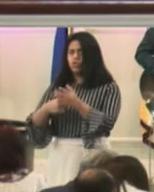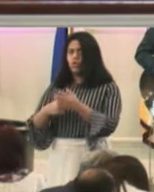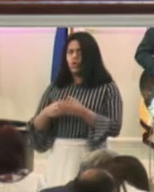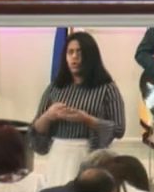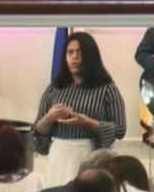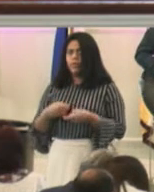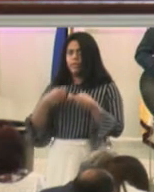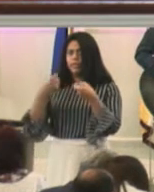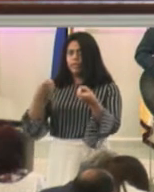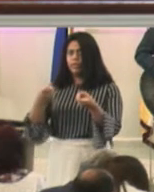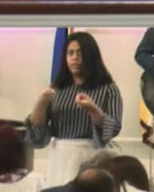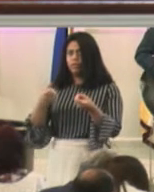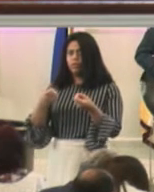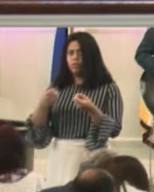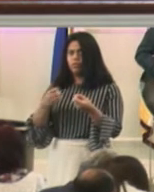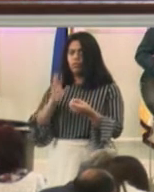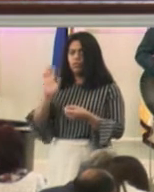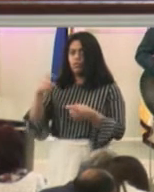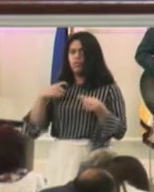individually,